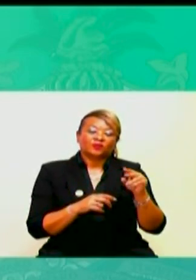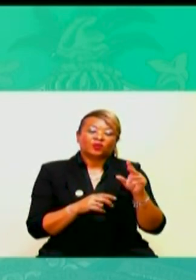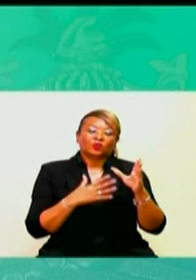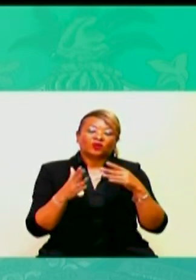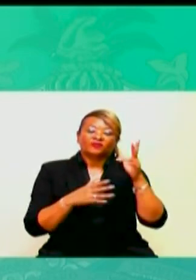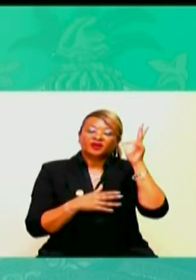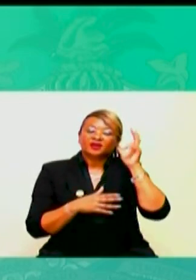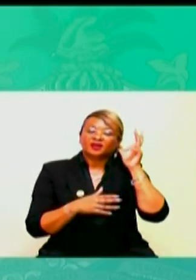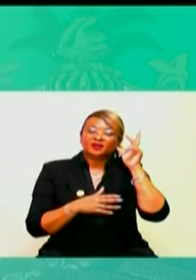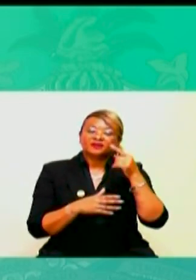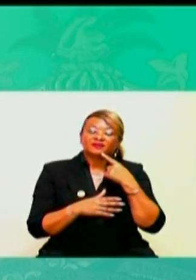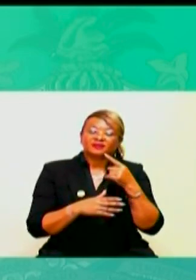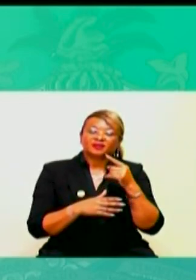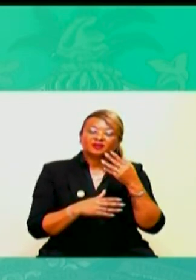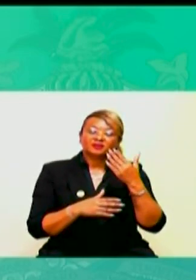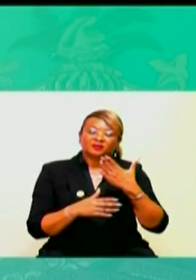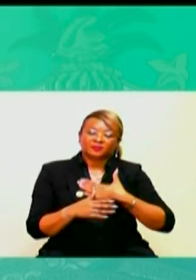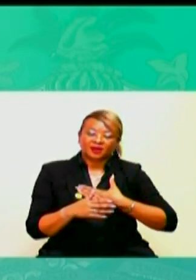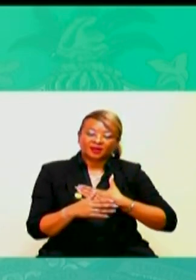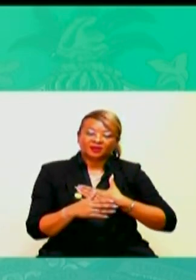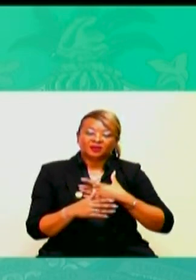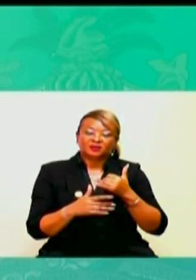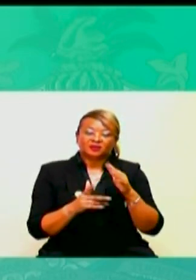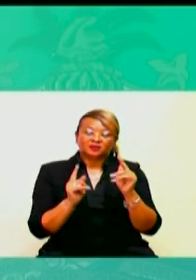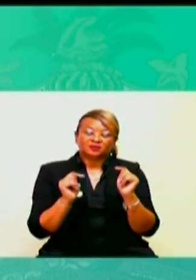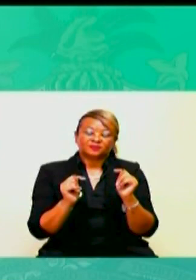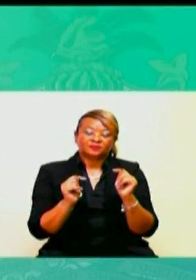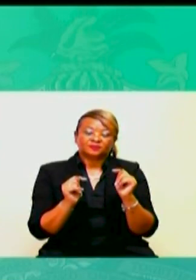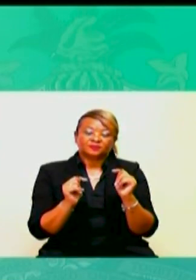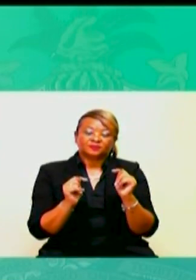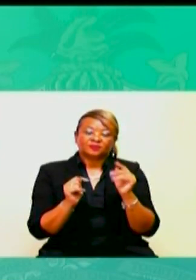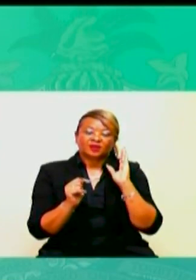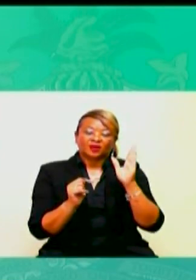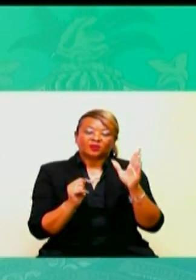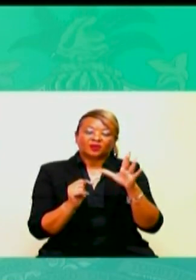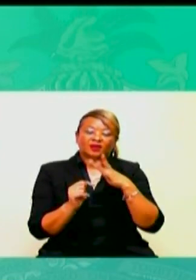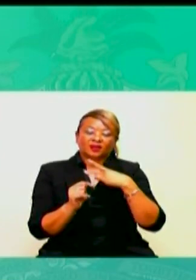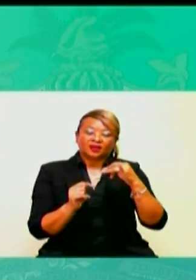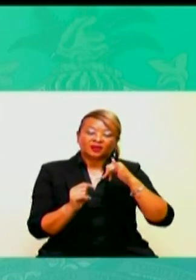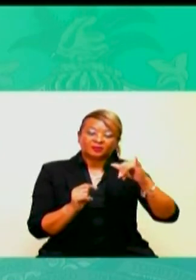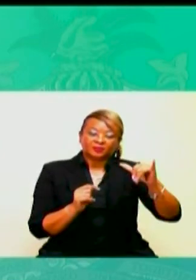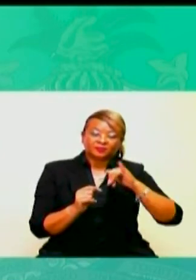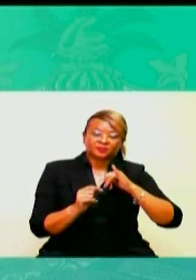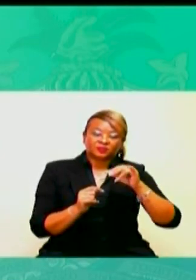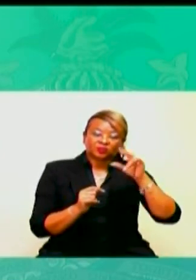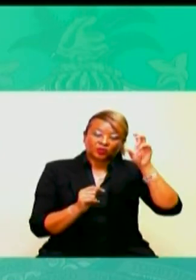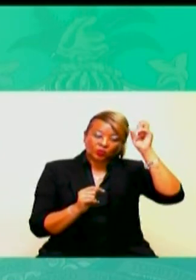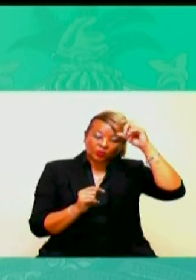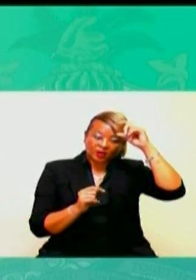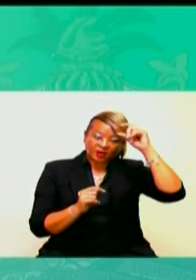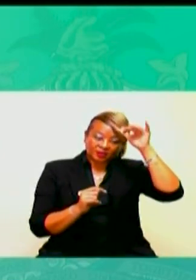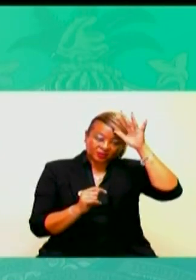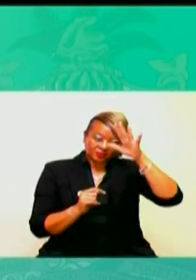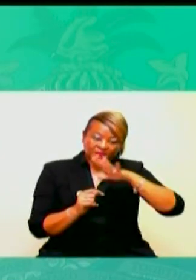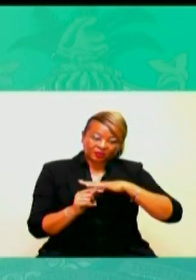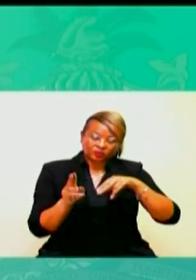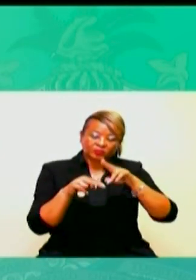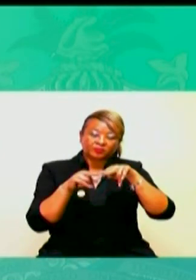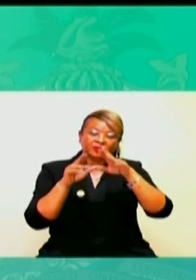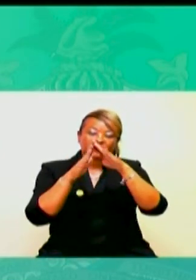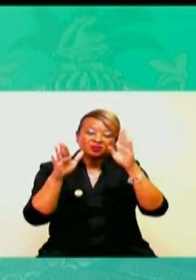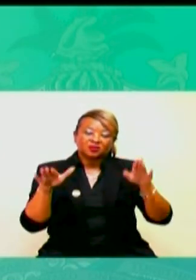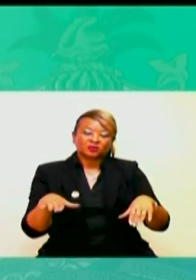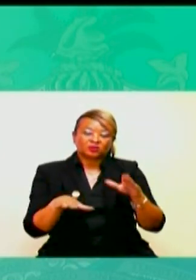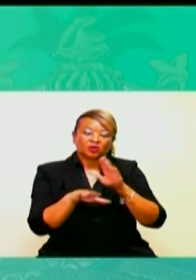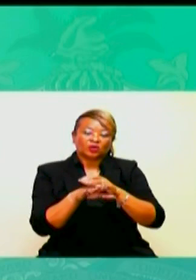whoever hears these sayings of mine and does them, I will liken him to a wise man who builds his house on